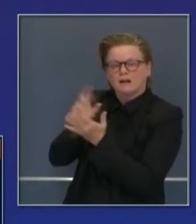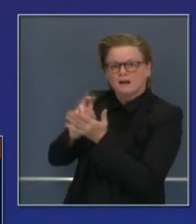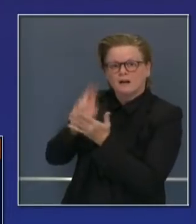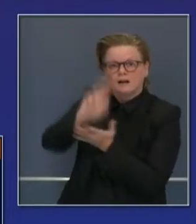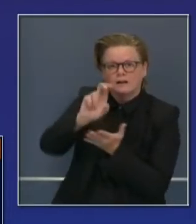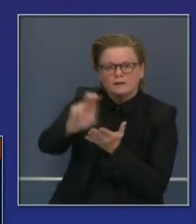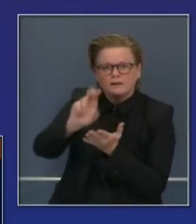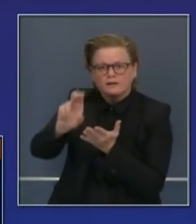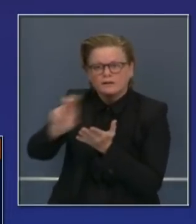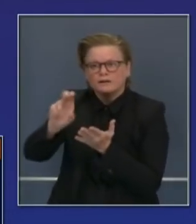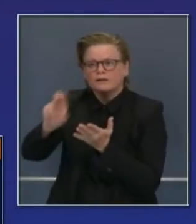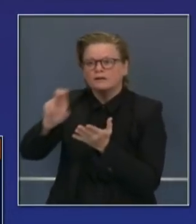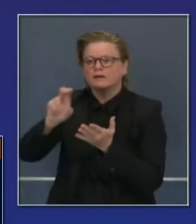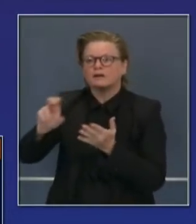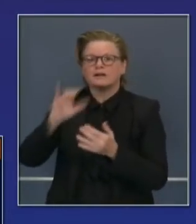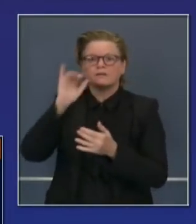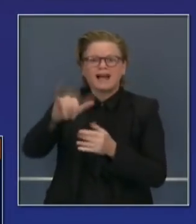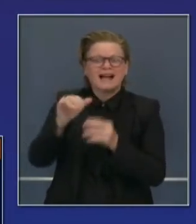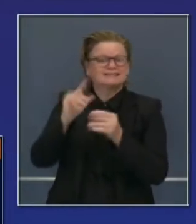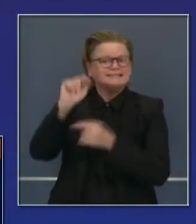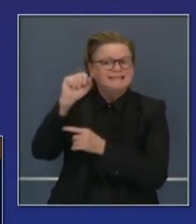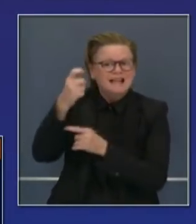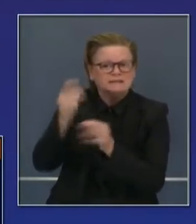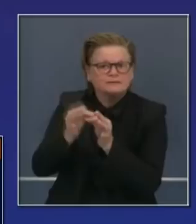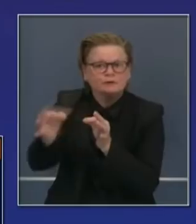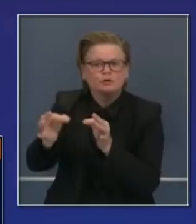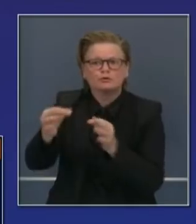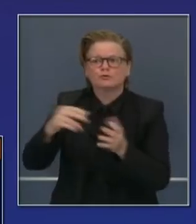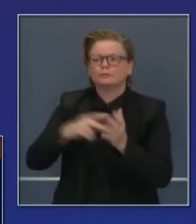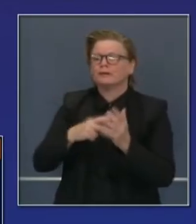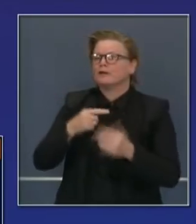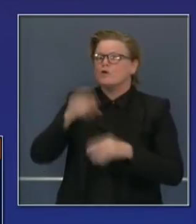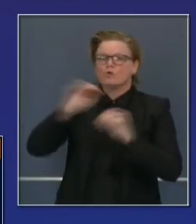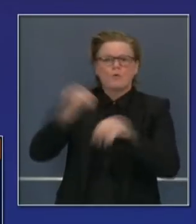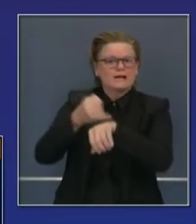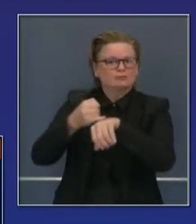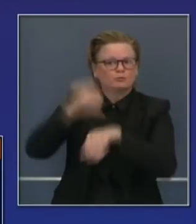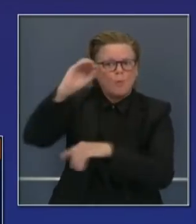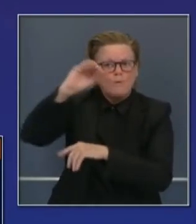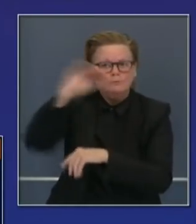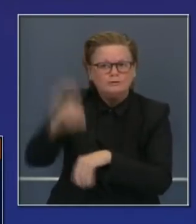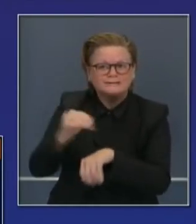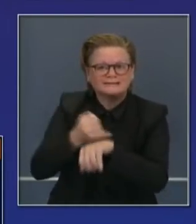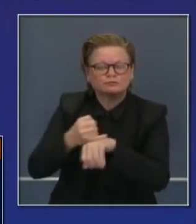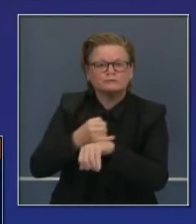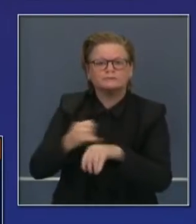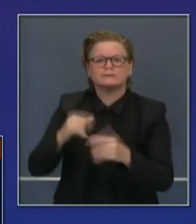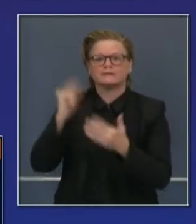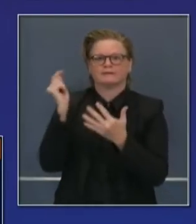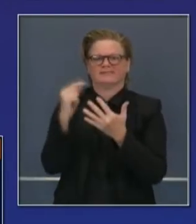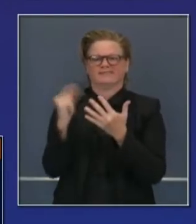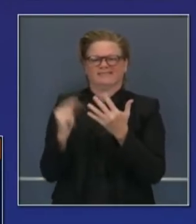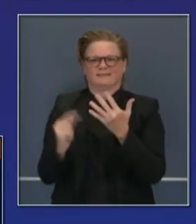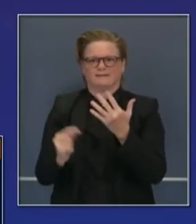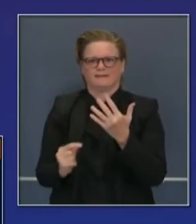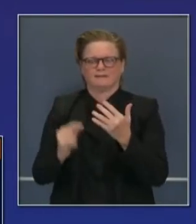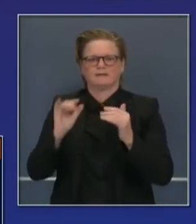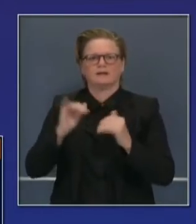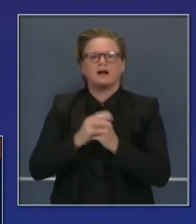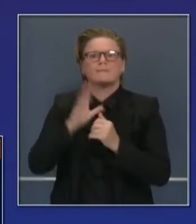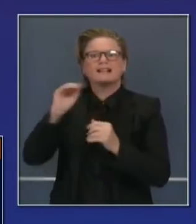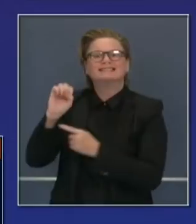without interest and penalties. We are extending the ability to what we refer to as float those